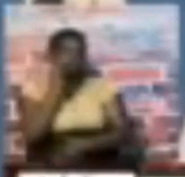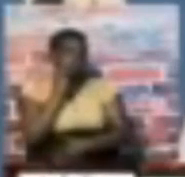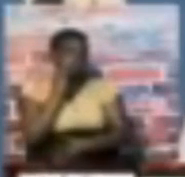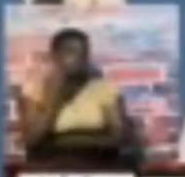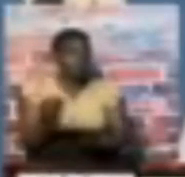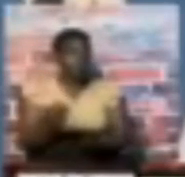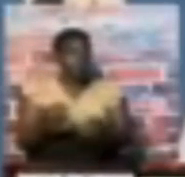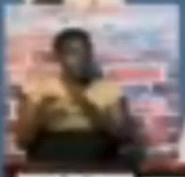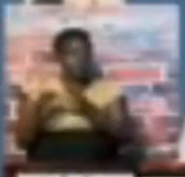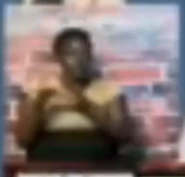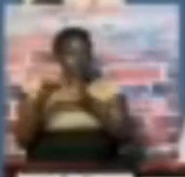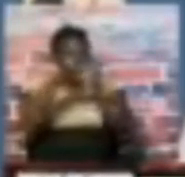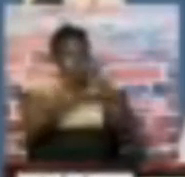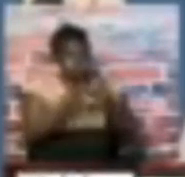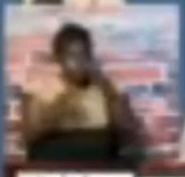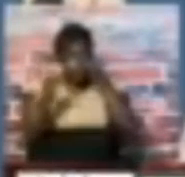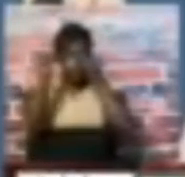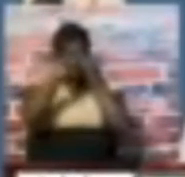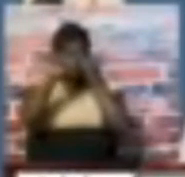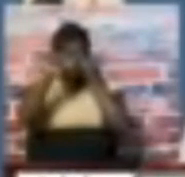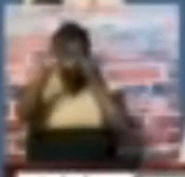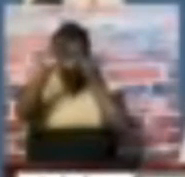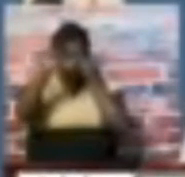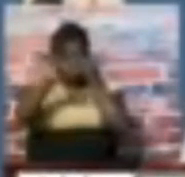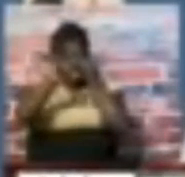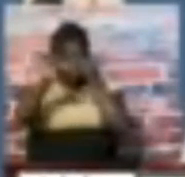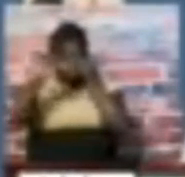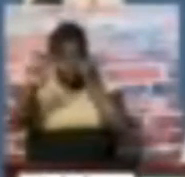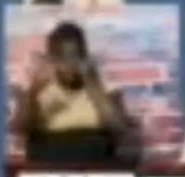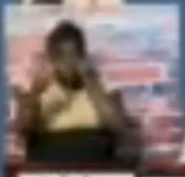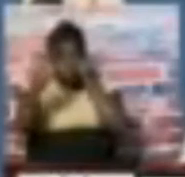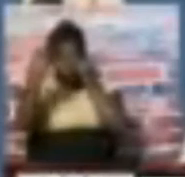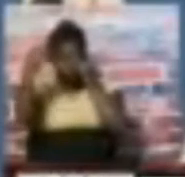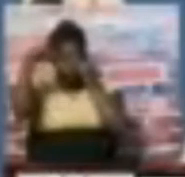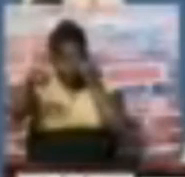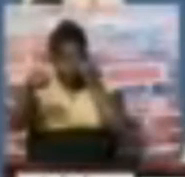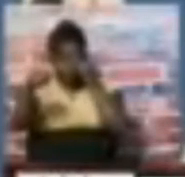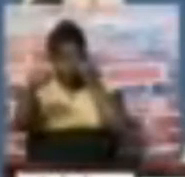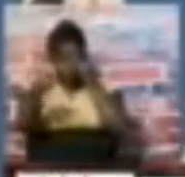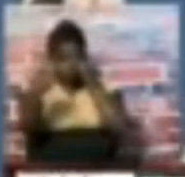United Somali Community, 14.5 million shillings.